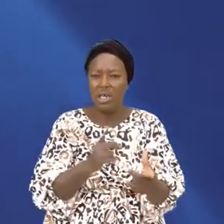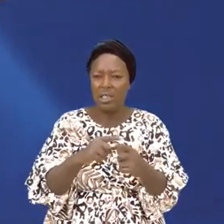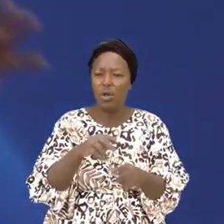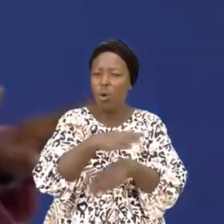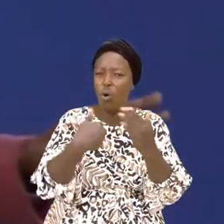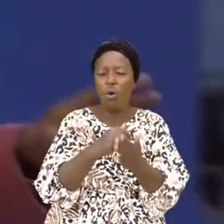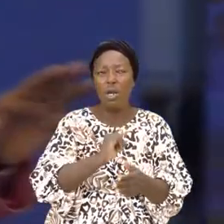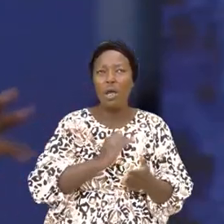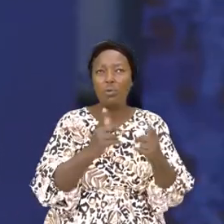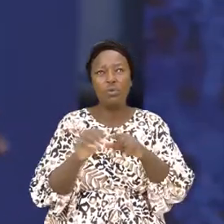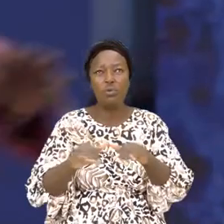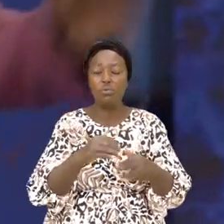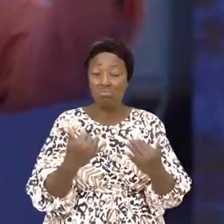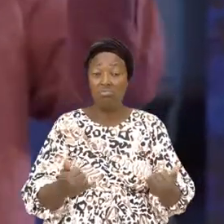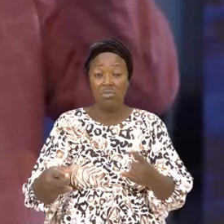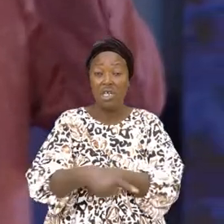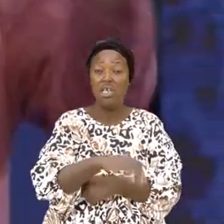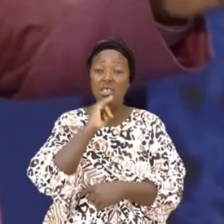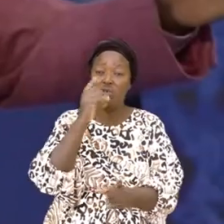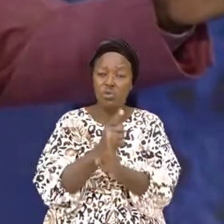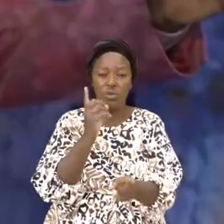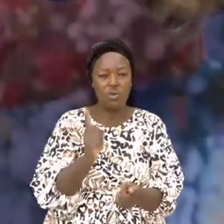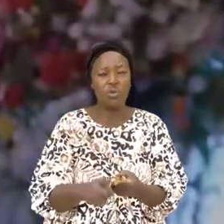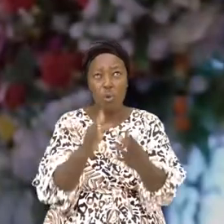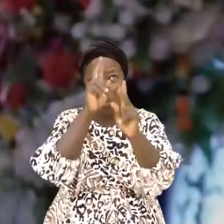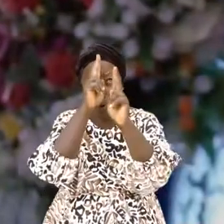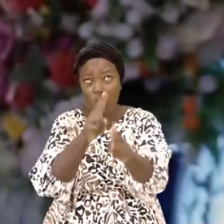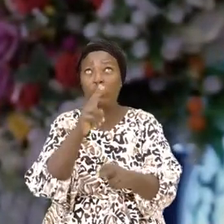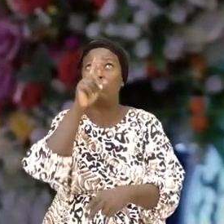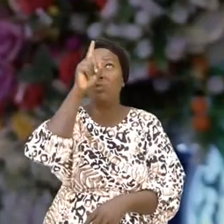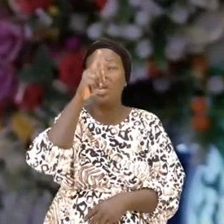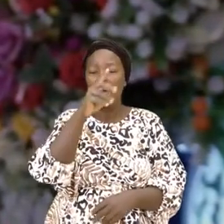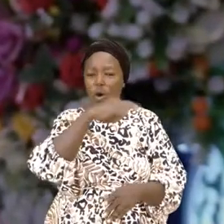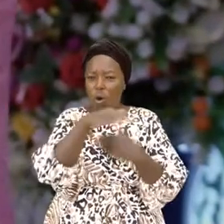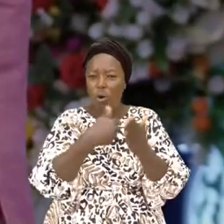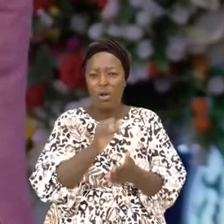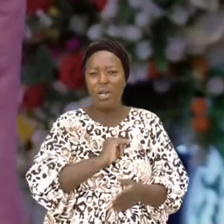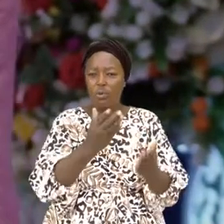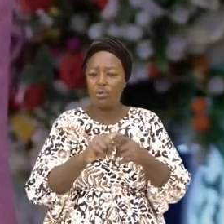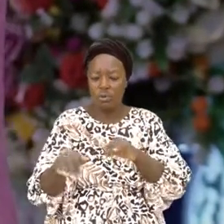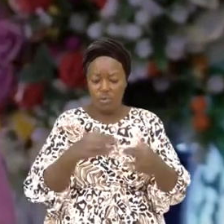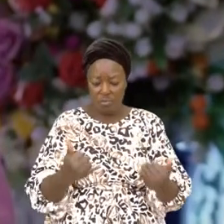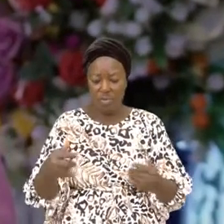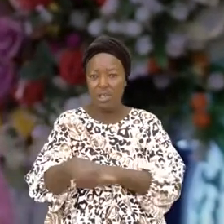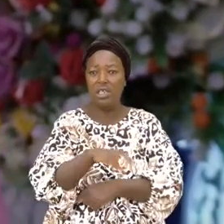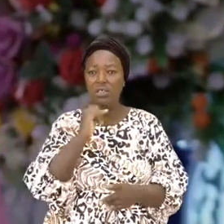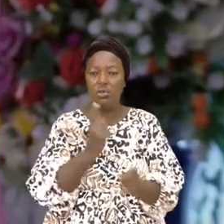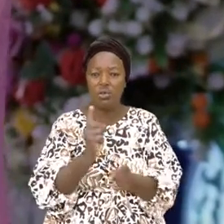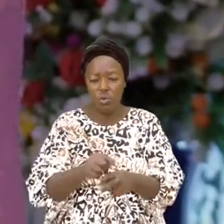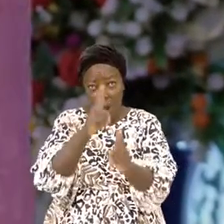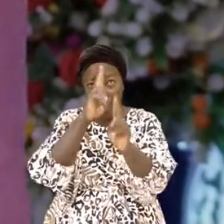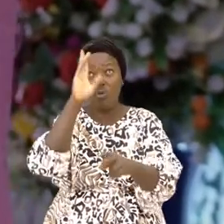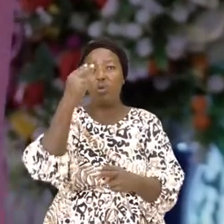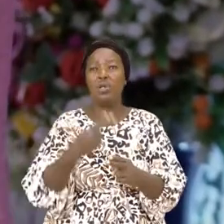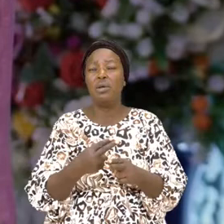to do today is to honor you. All I want to do today is to hallow your